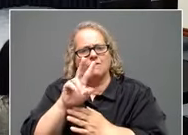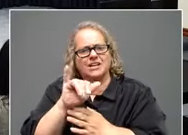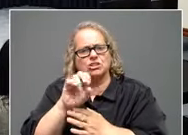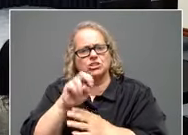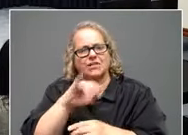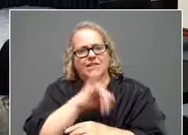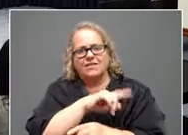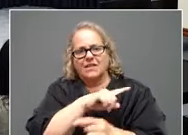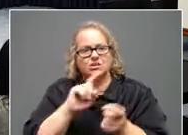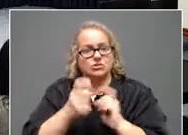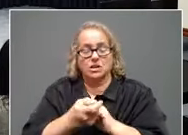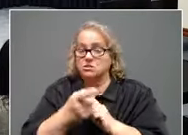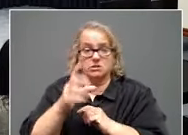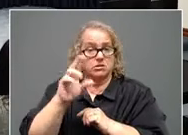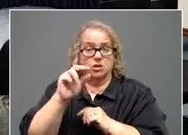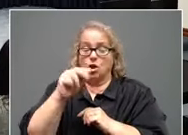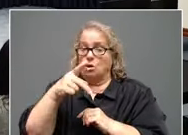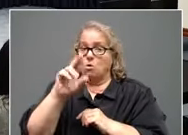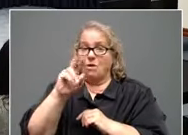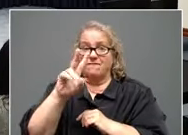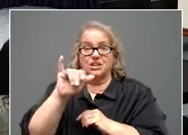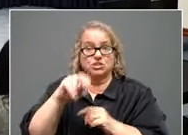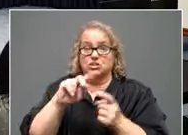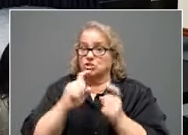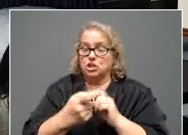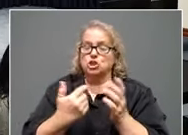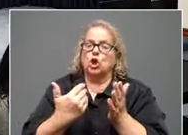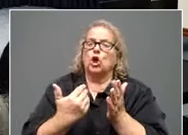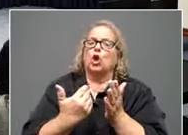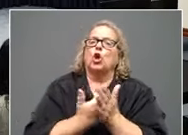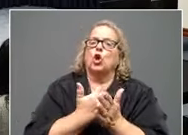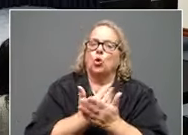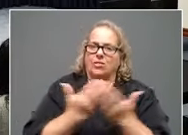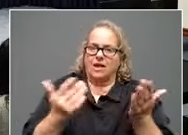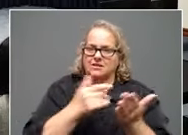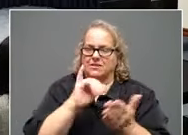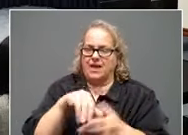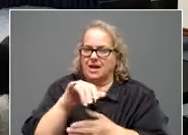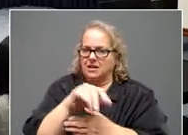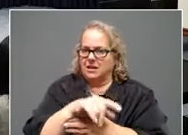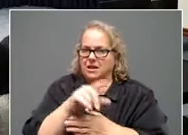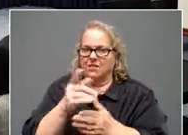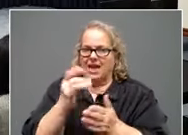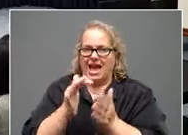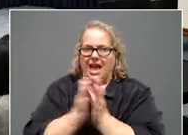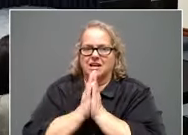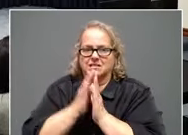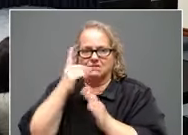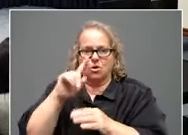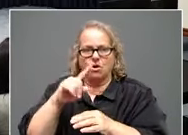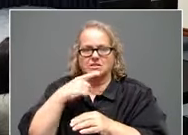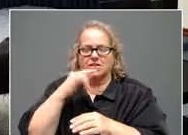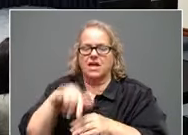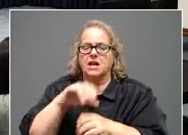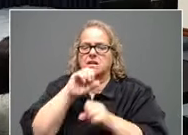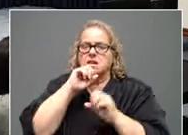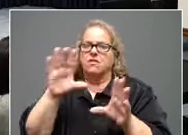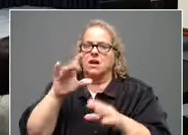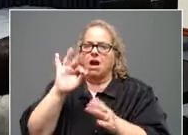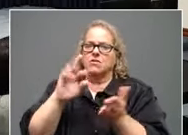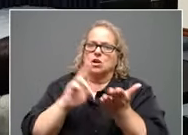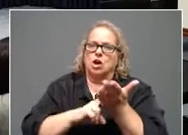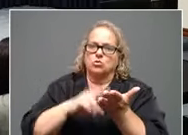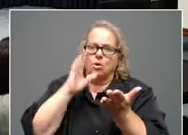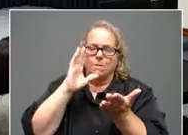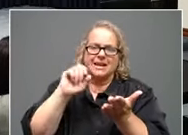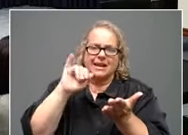weren't provisions that changed. They are new provisions that are being asked for. About nothing in the contract will be enforced if it violates A, B, C, or D.